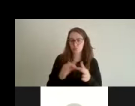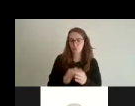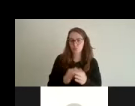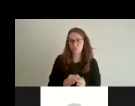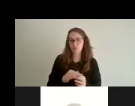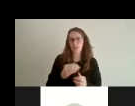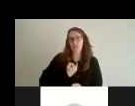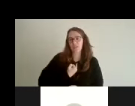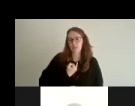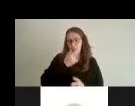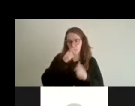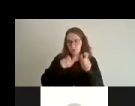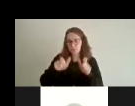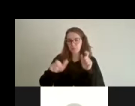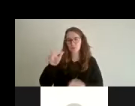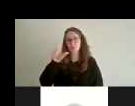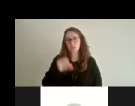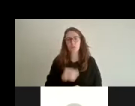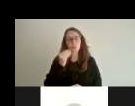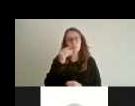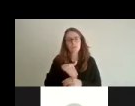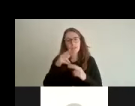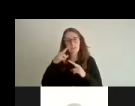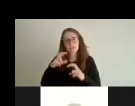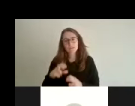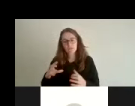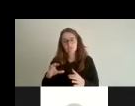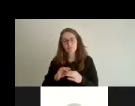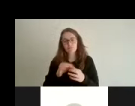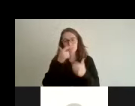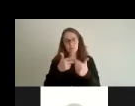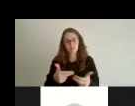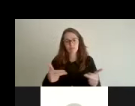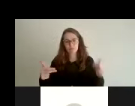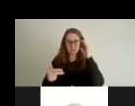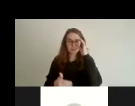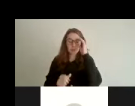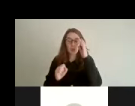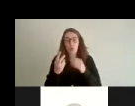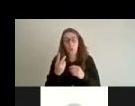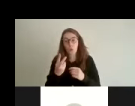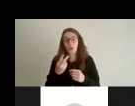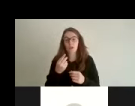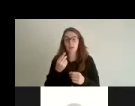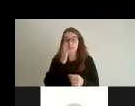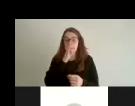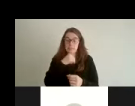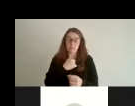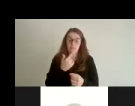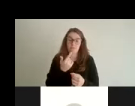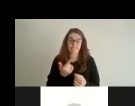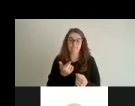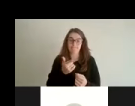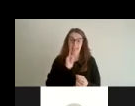of gendering research can also be to diversify or make diversity perspective coming in. She says that